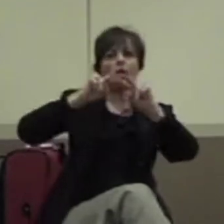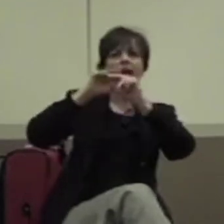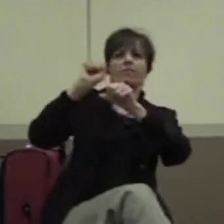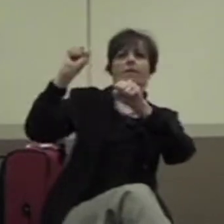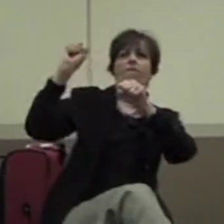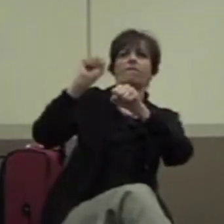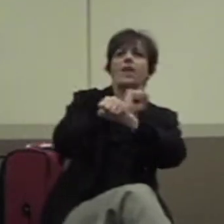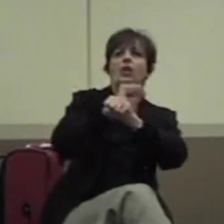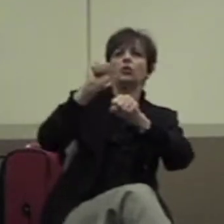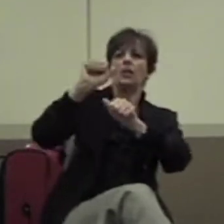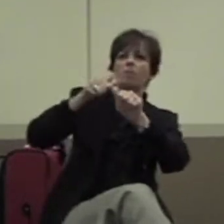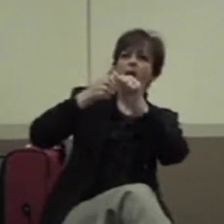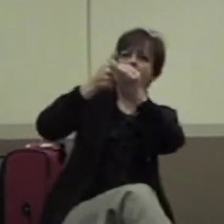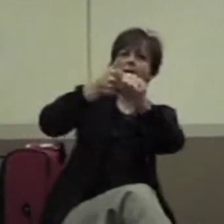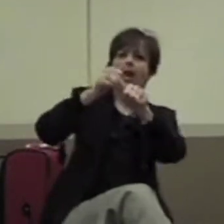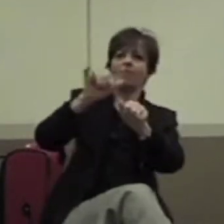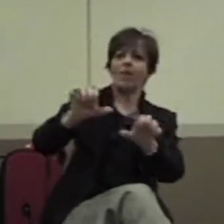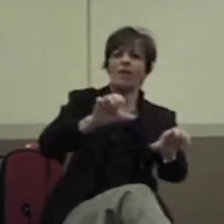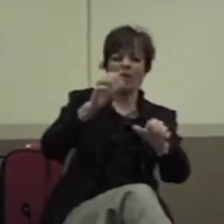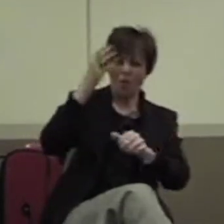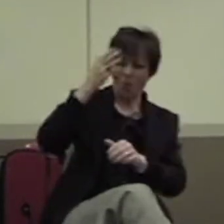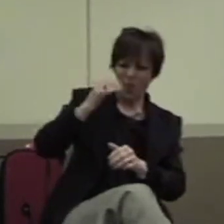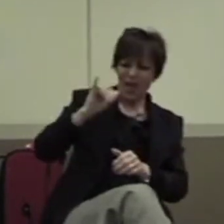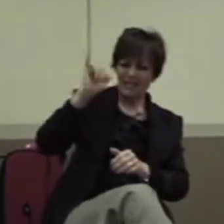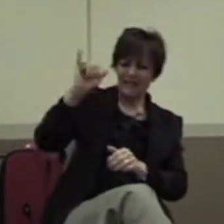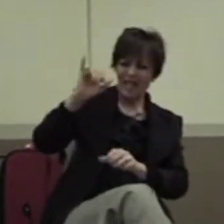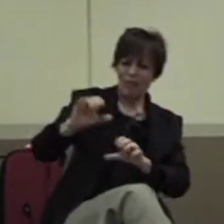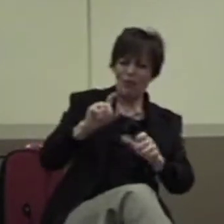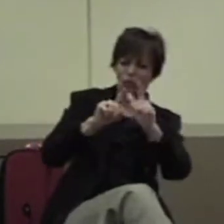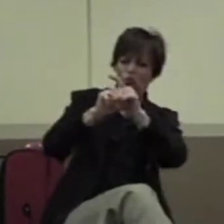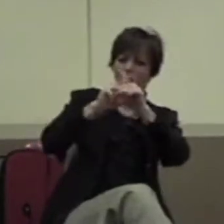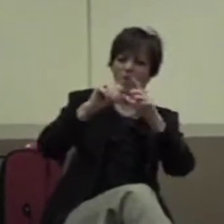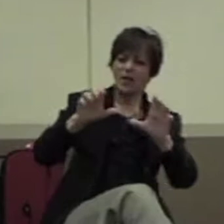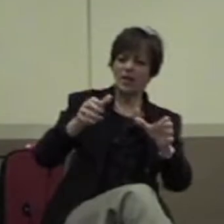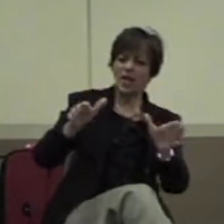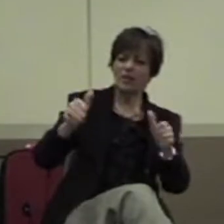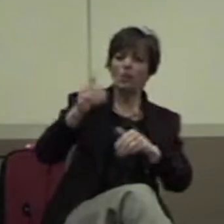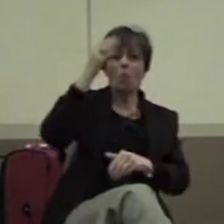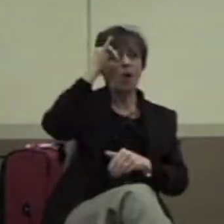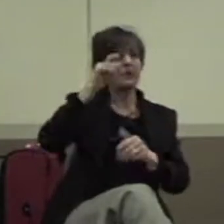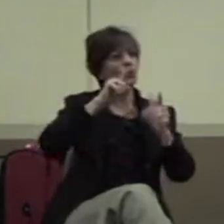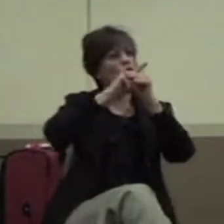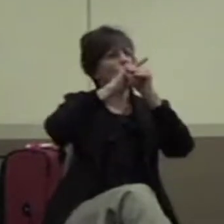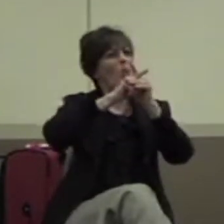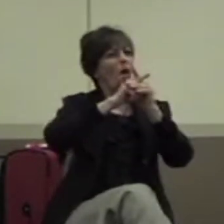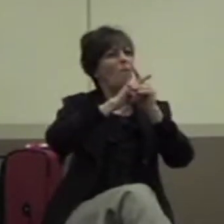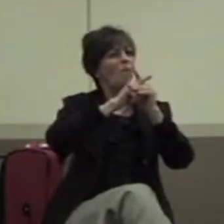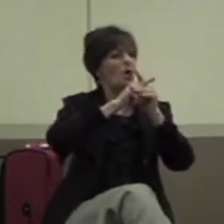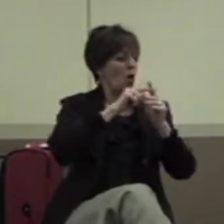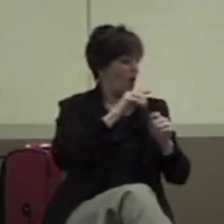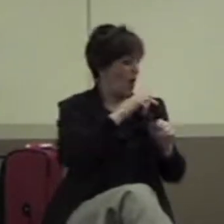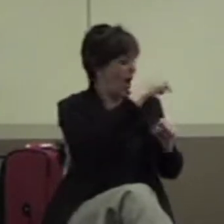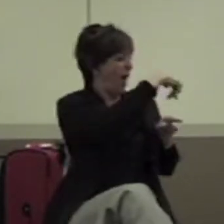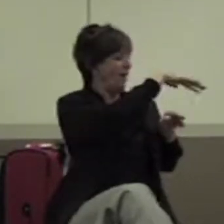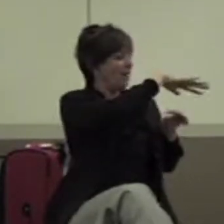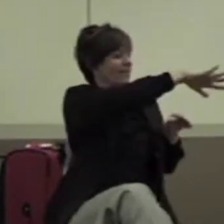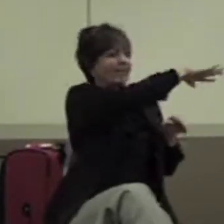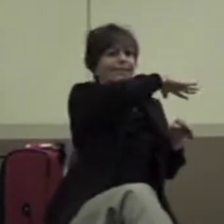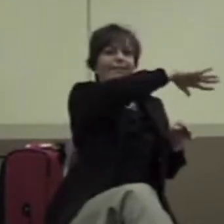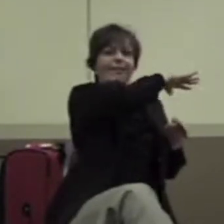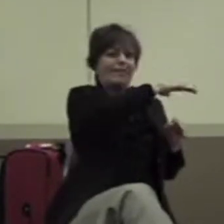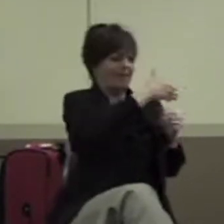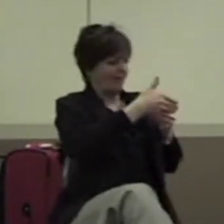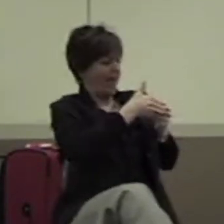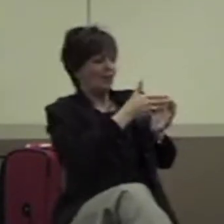the function behind the behavior. Why is this behavior showing up in our classroom? Why is it showing up on this side of our boat at